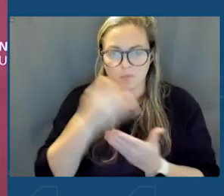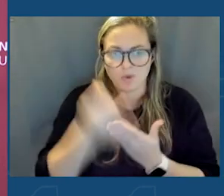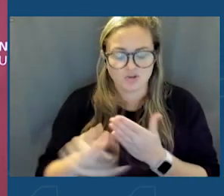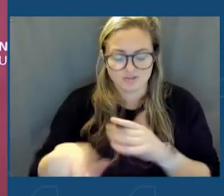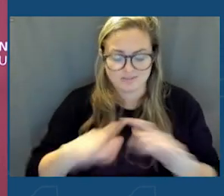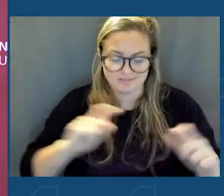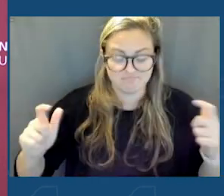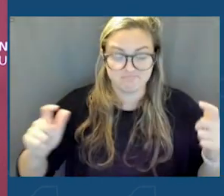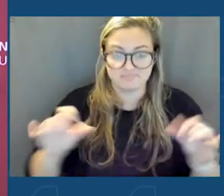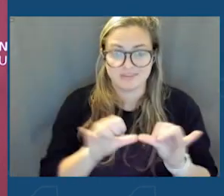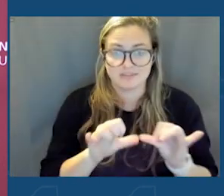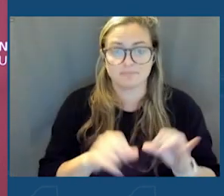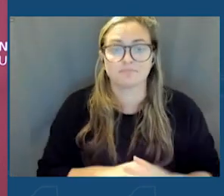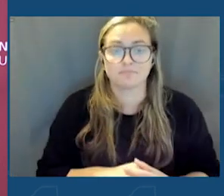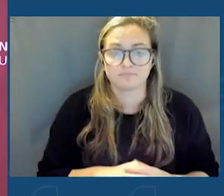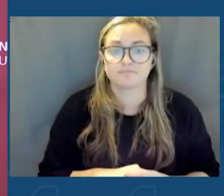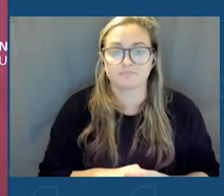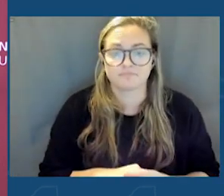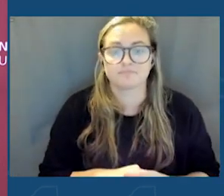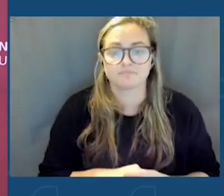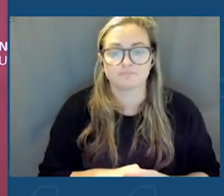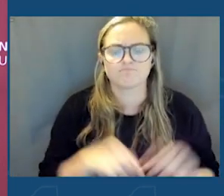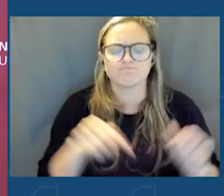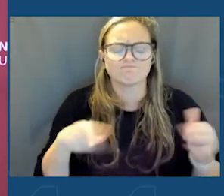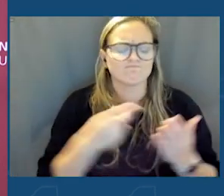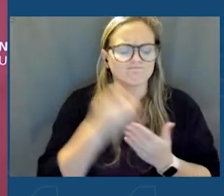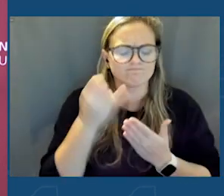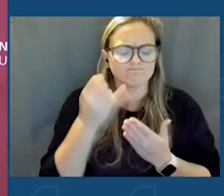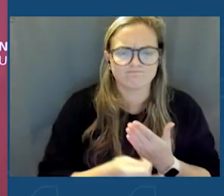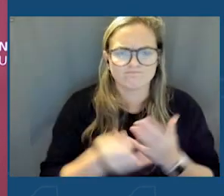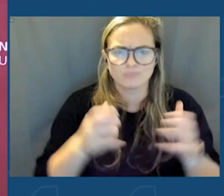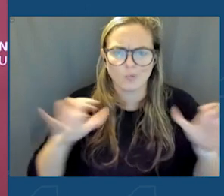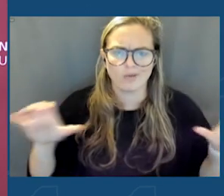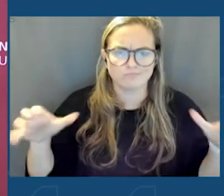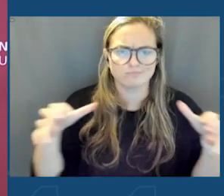sort. This project brings together